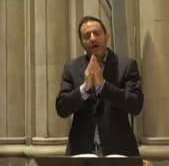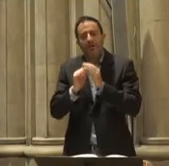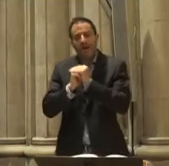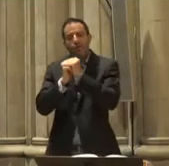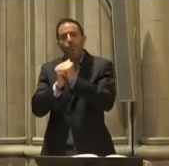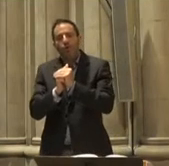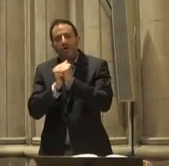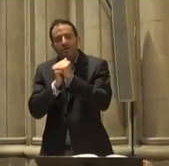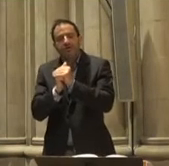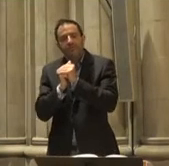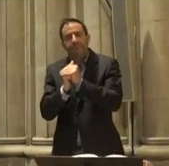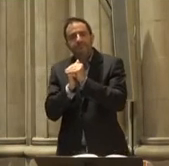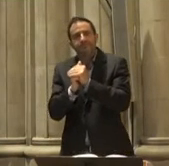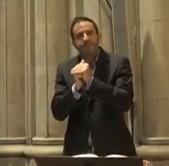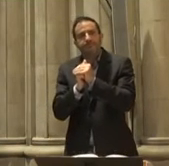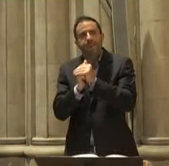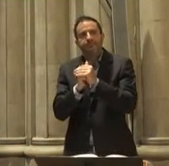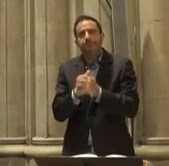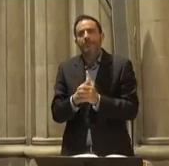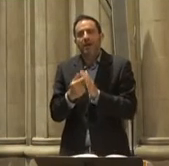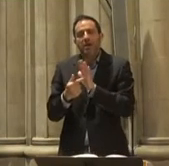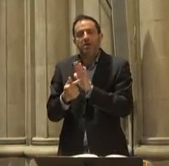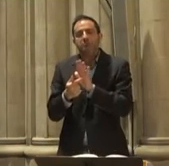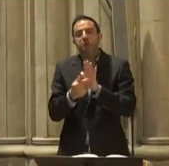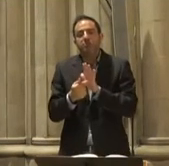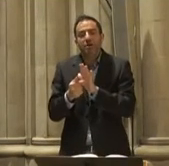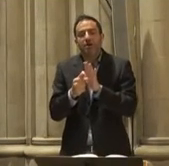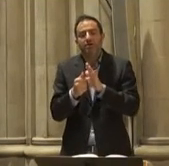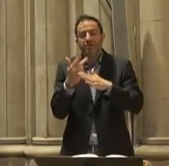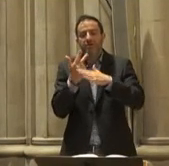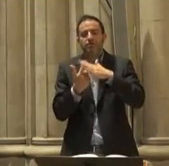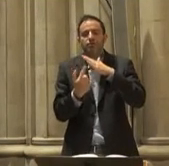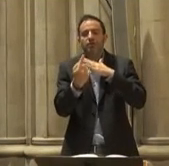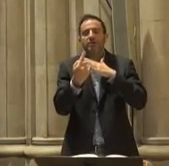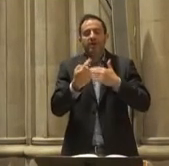that reflect the Trinitarian life.